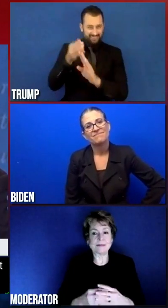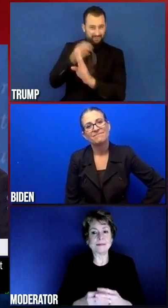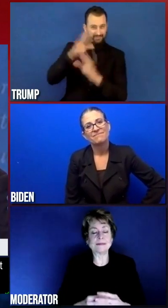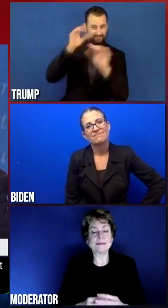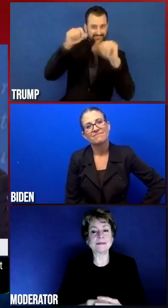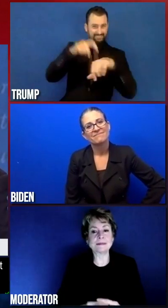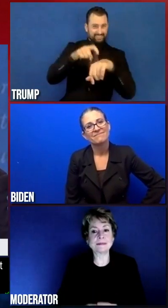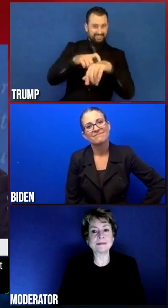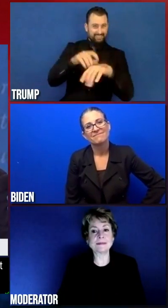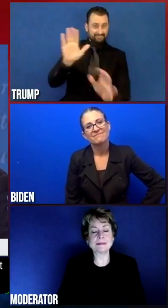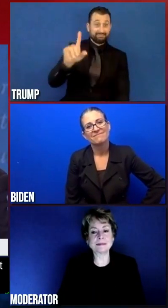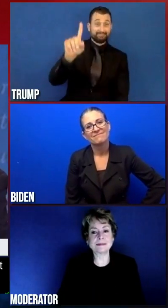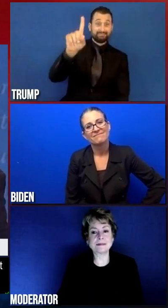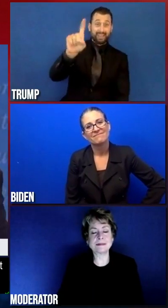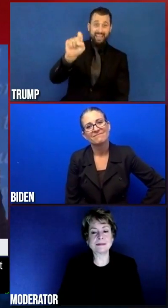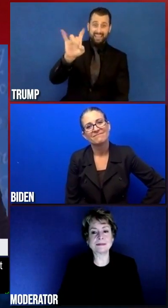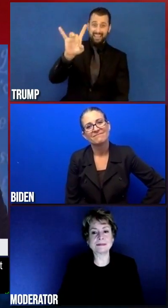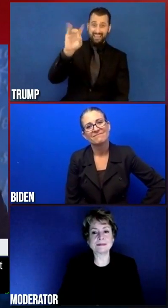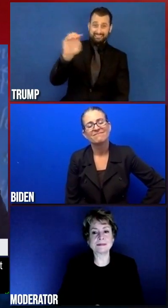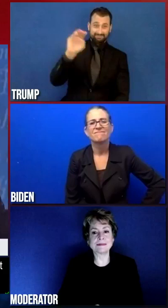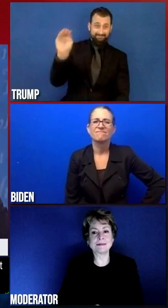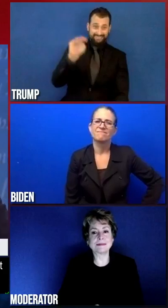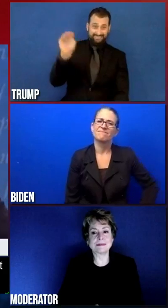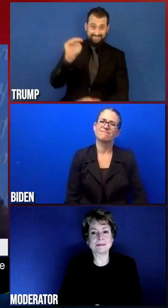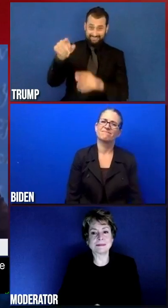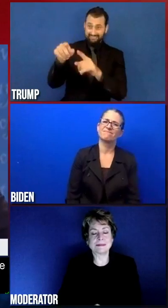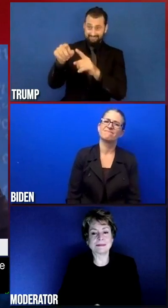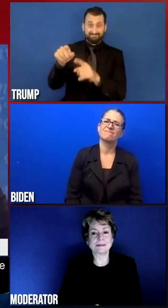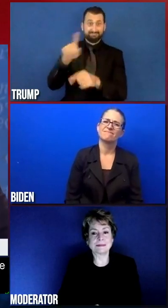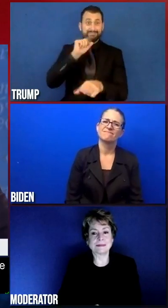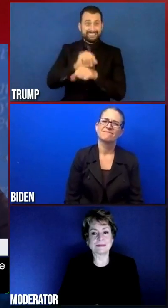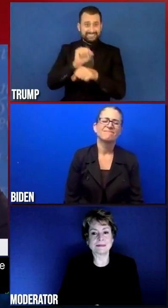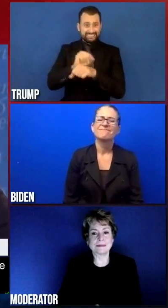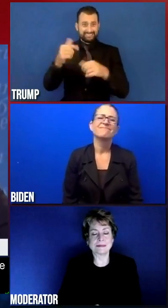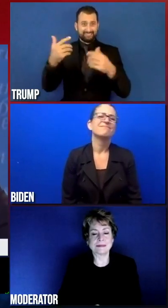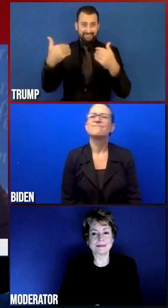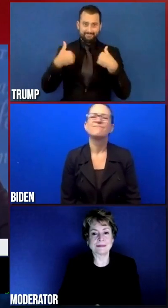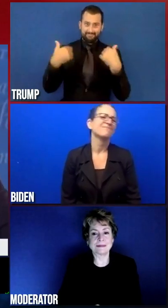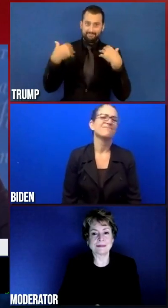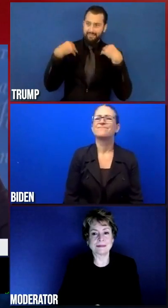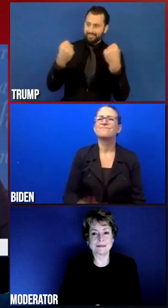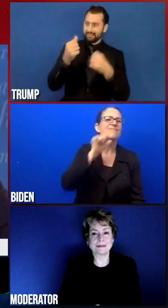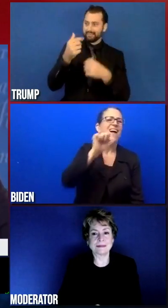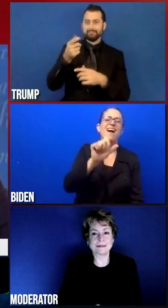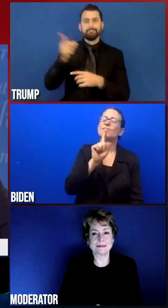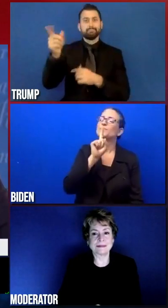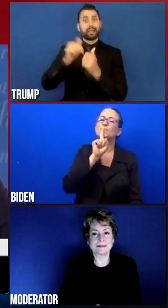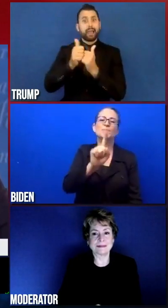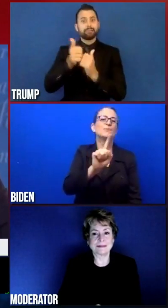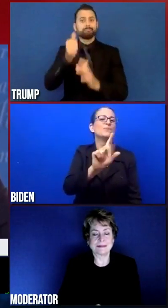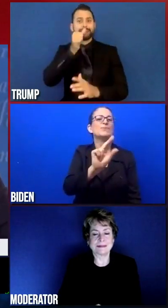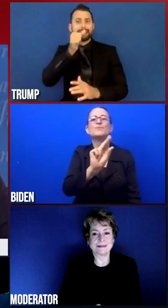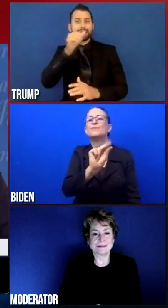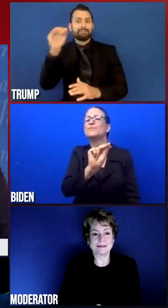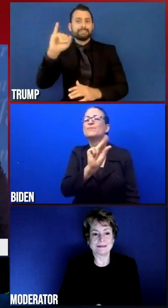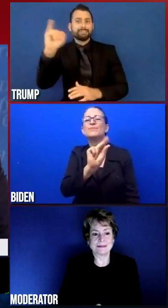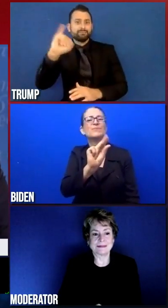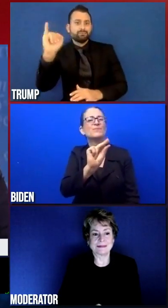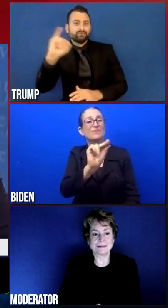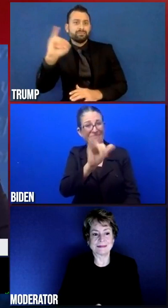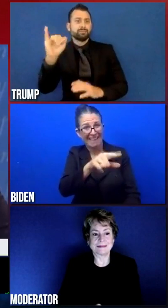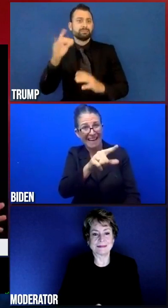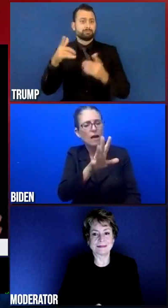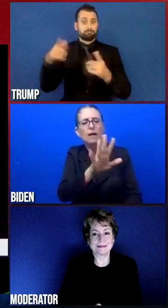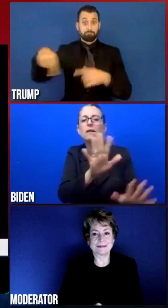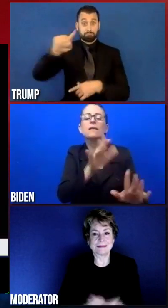their private health care that they're very happy with. That's simply not true. Well, you're certainly going to socialist. You're going to socialist medicine. We're now into, gentlemen, we're now